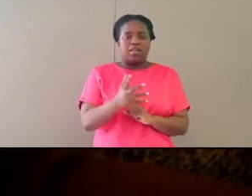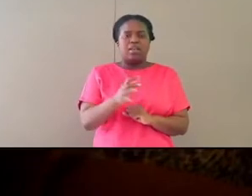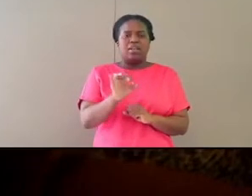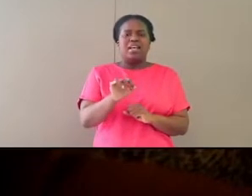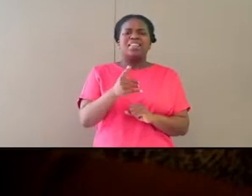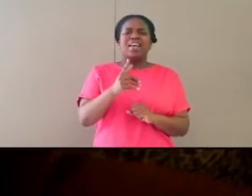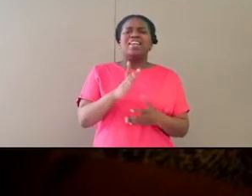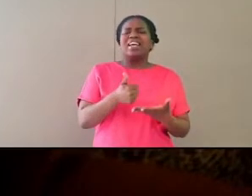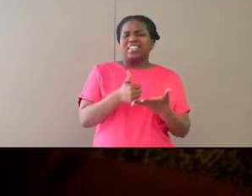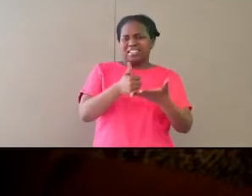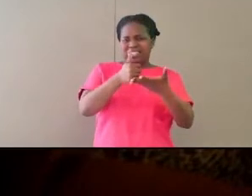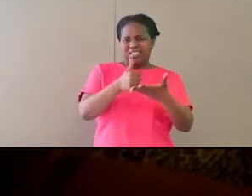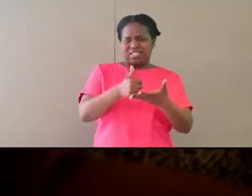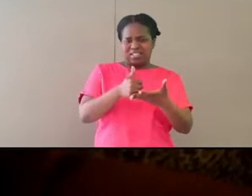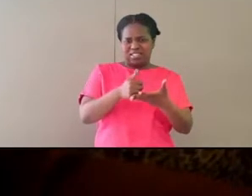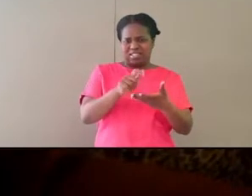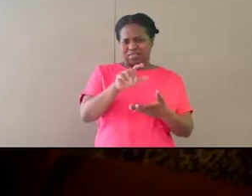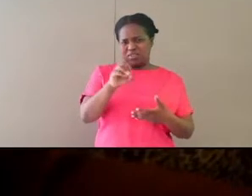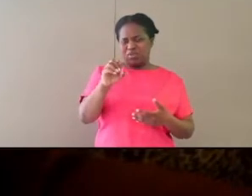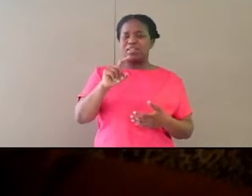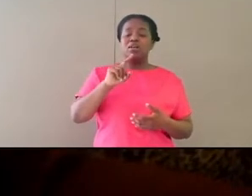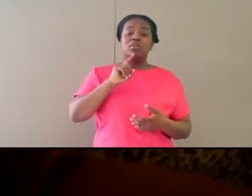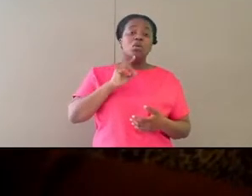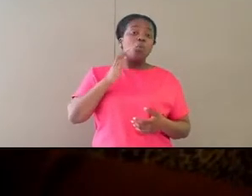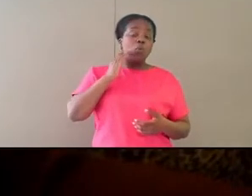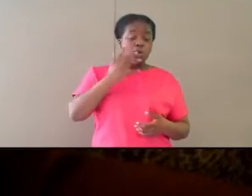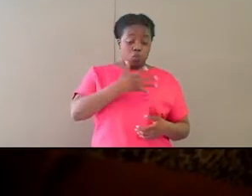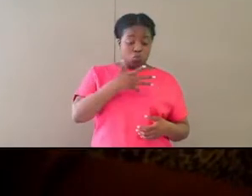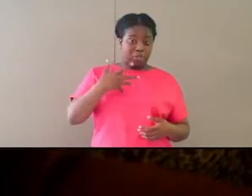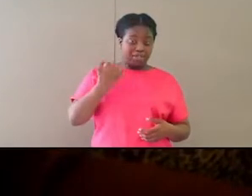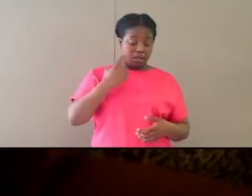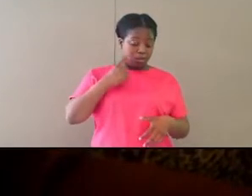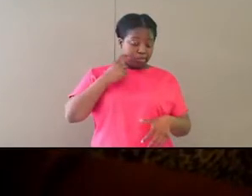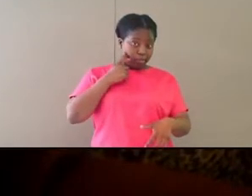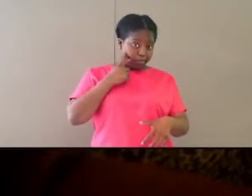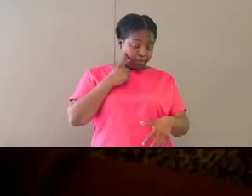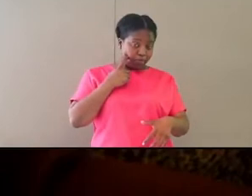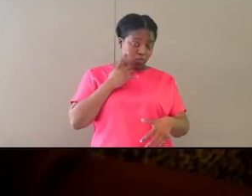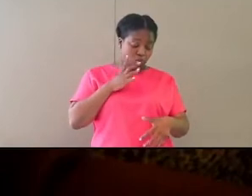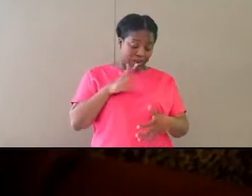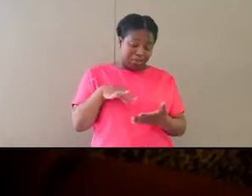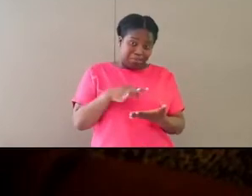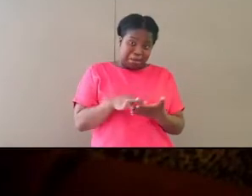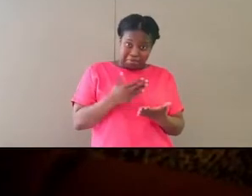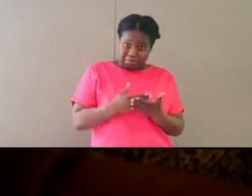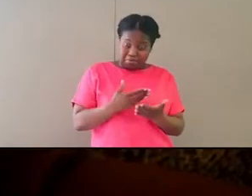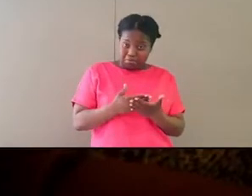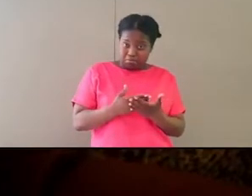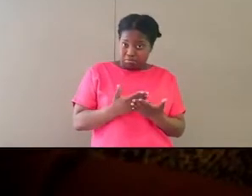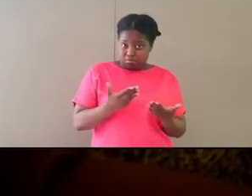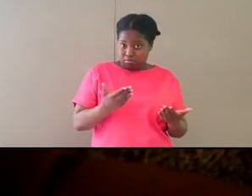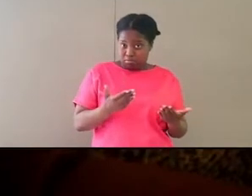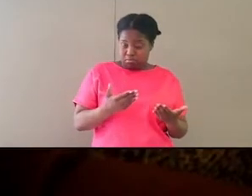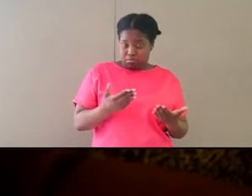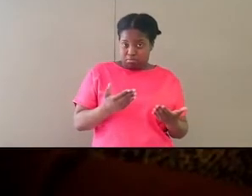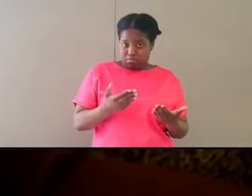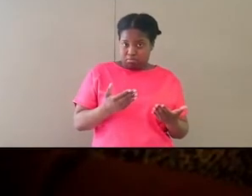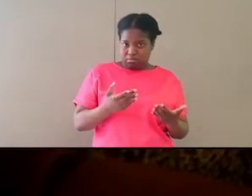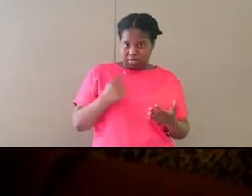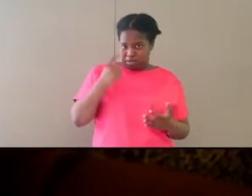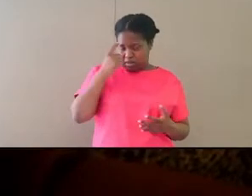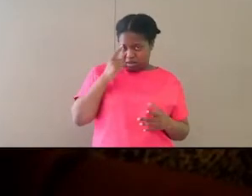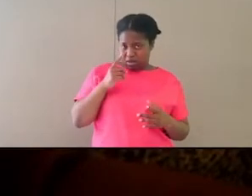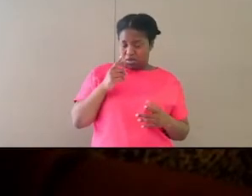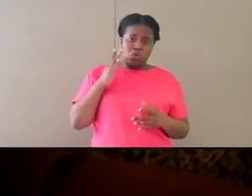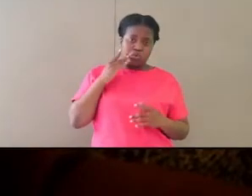reach by about 700,000 women accessing this grant. So I just wanted to ask the researchers if you had factored that